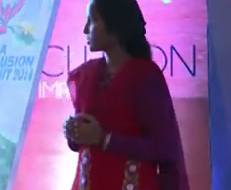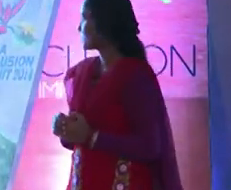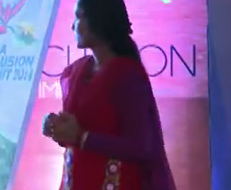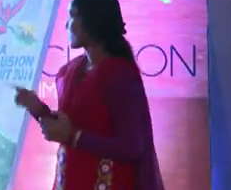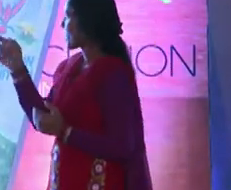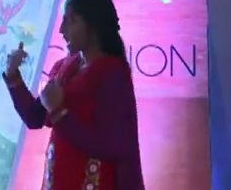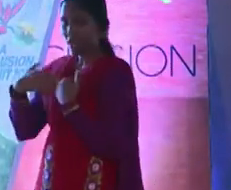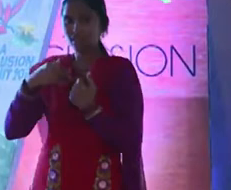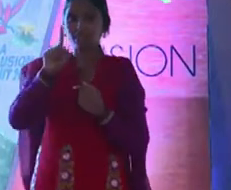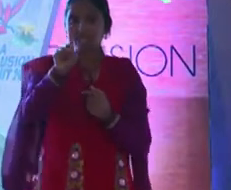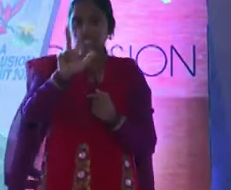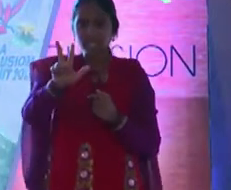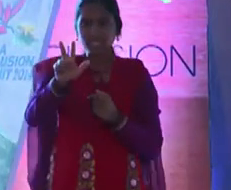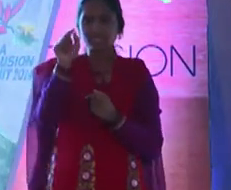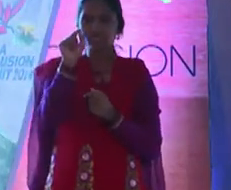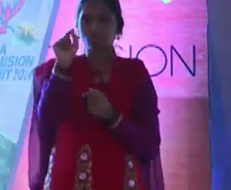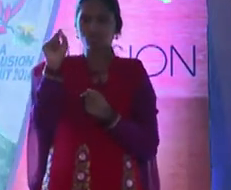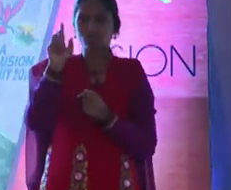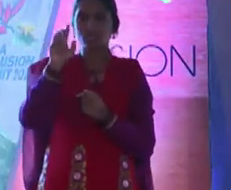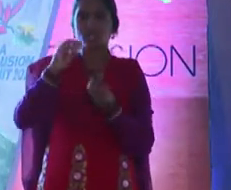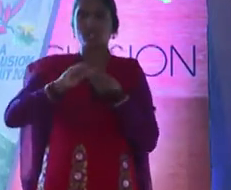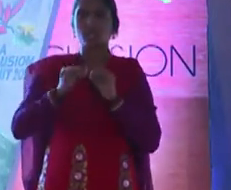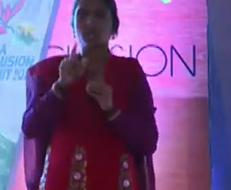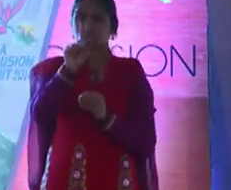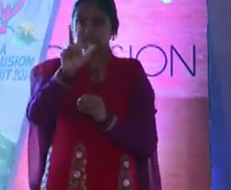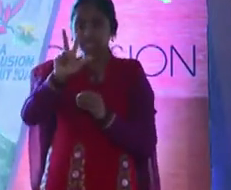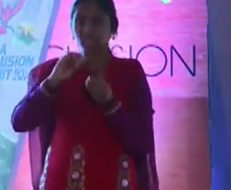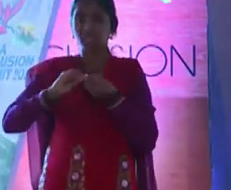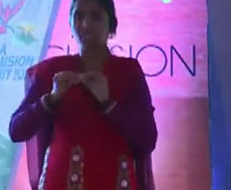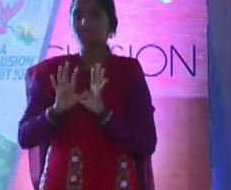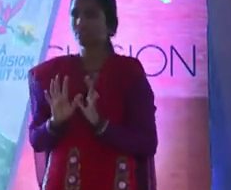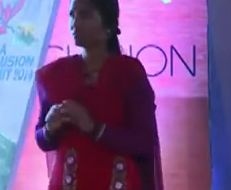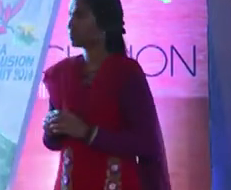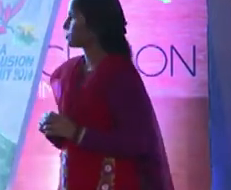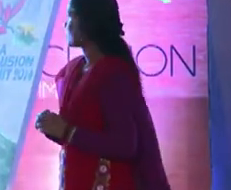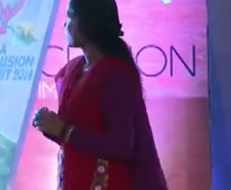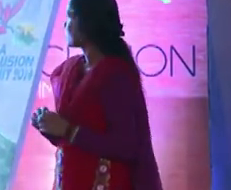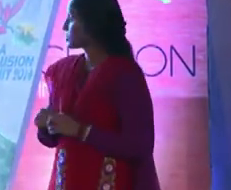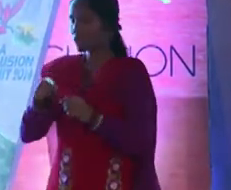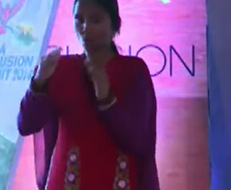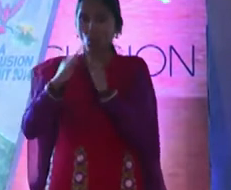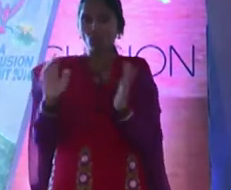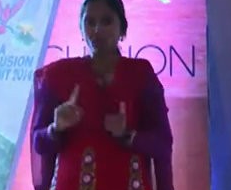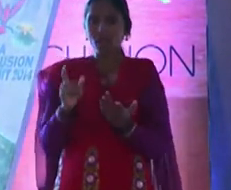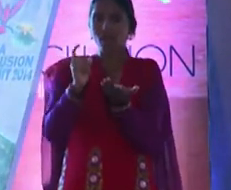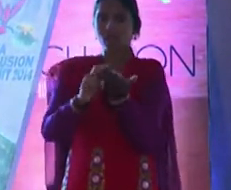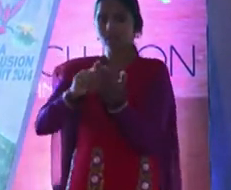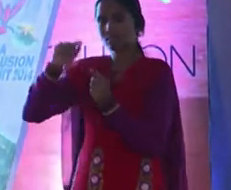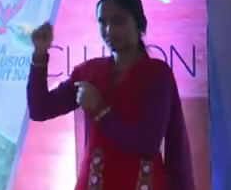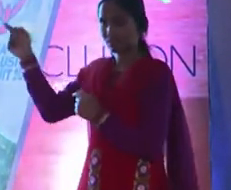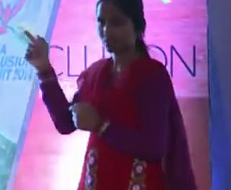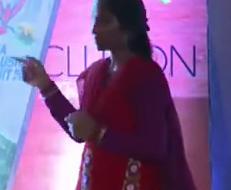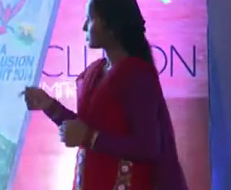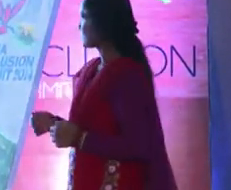digits. And this is the way we will do it is, the details of the residence of the person will be there, the details of